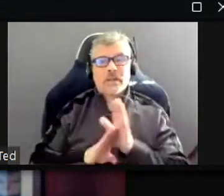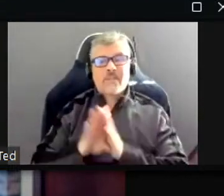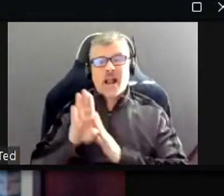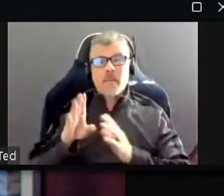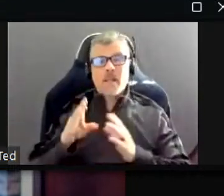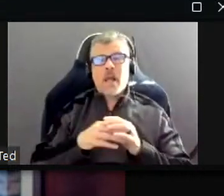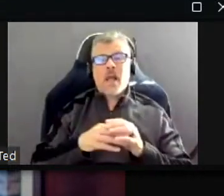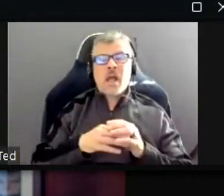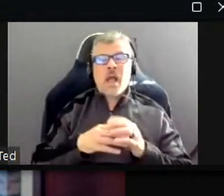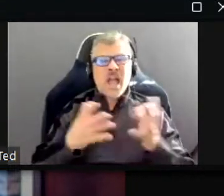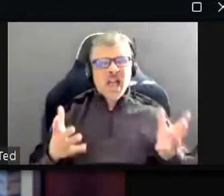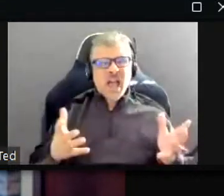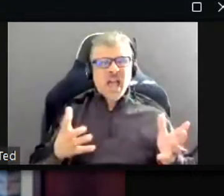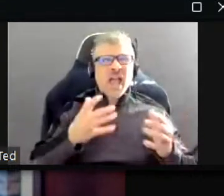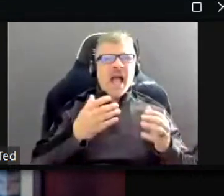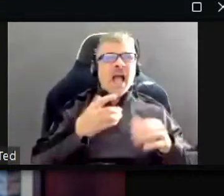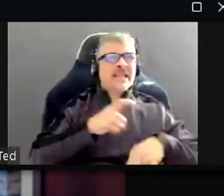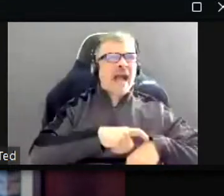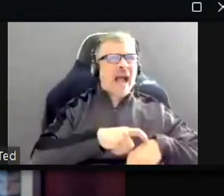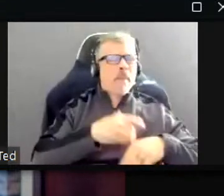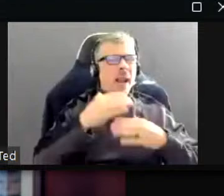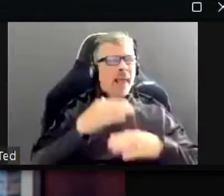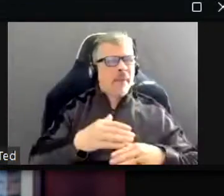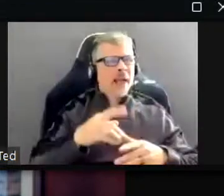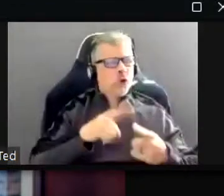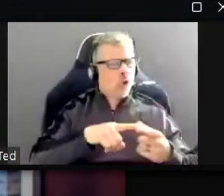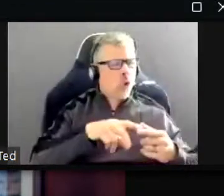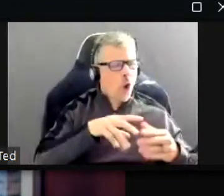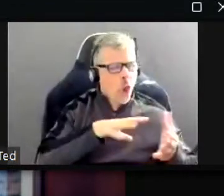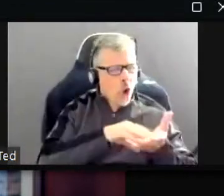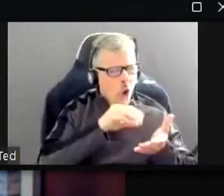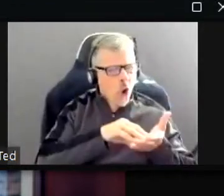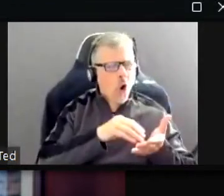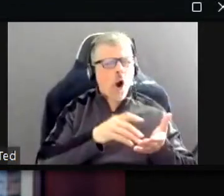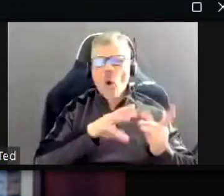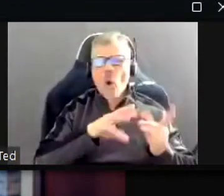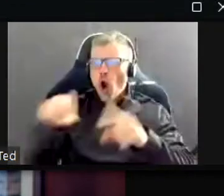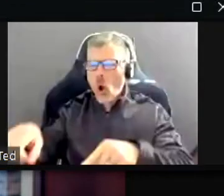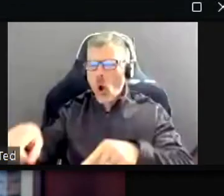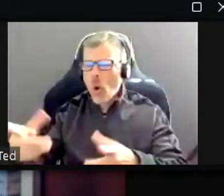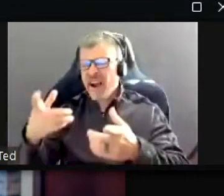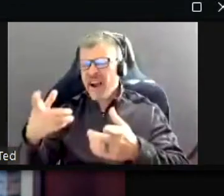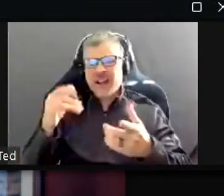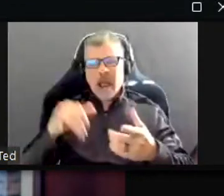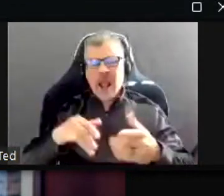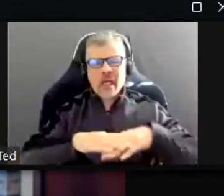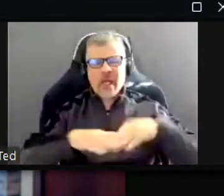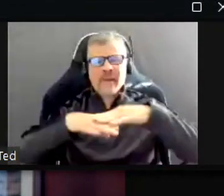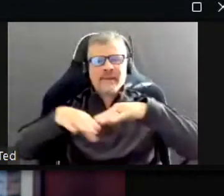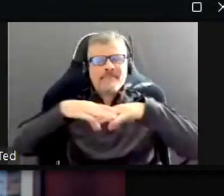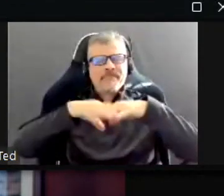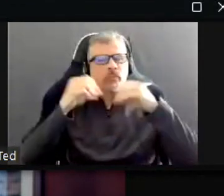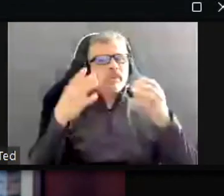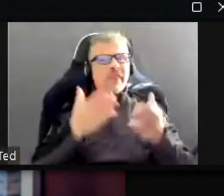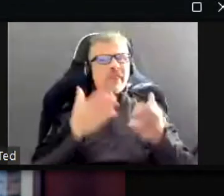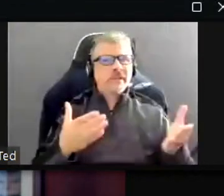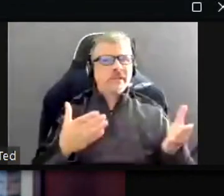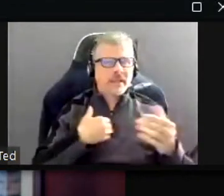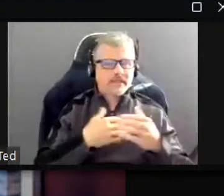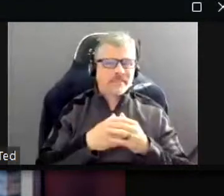sit, learn, or to go, or to be able to do that on top of all the other things you have? So those are